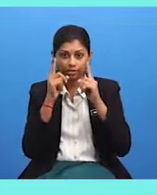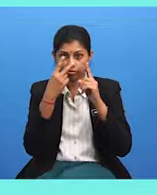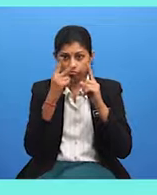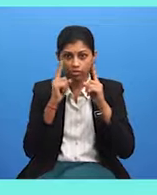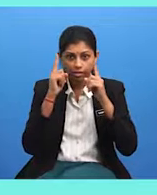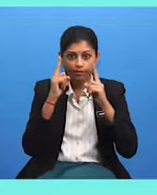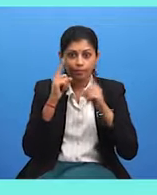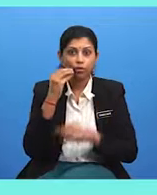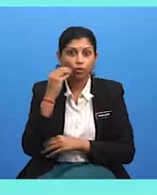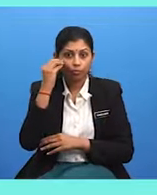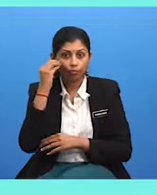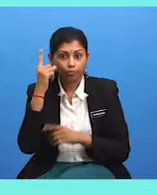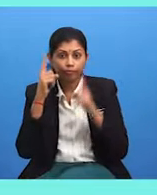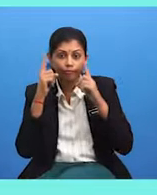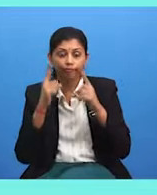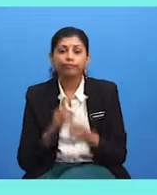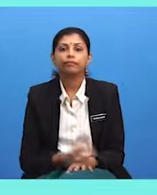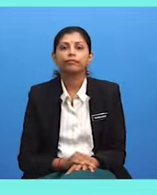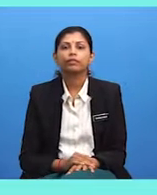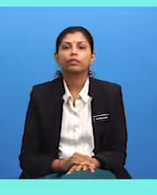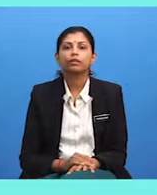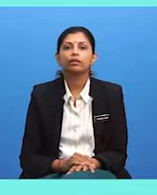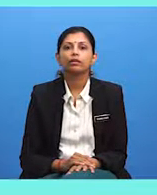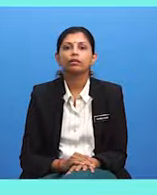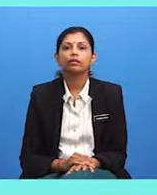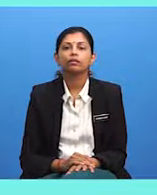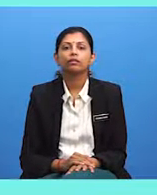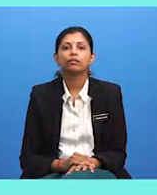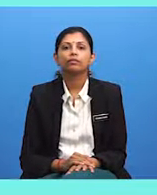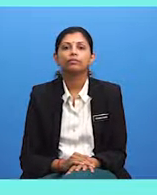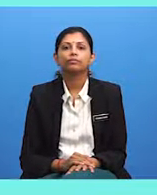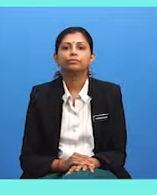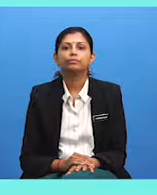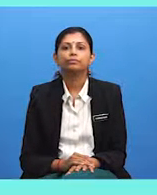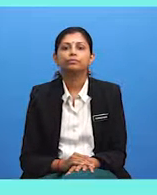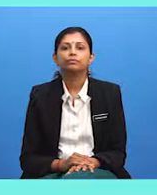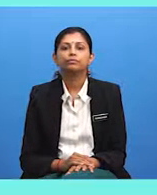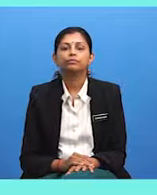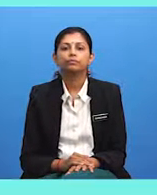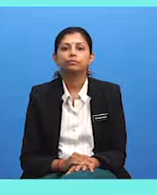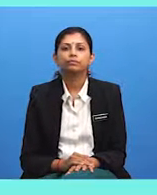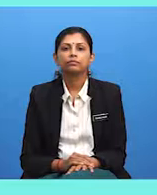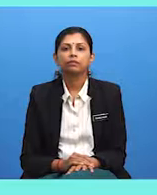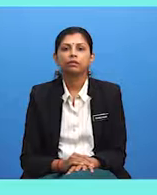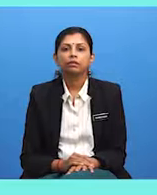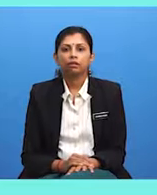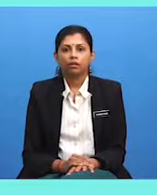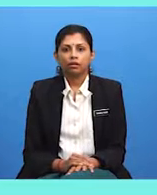words like home. Then look at questions 1 and 2 under home.